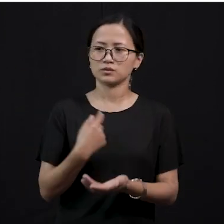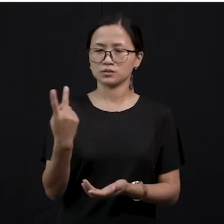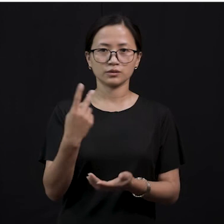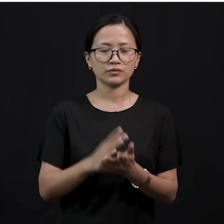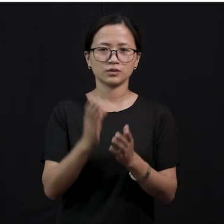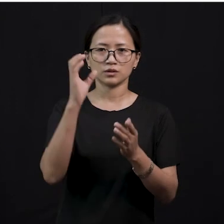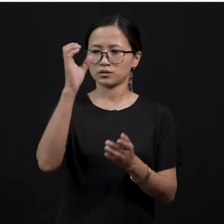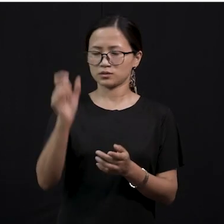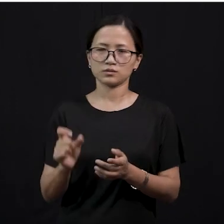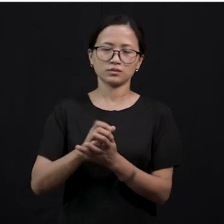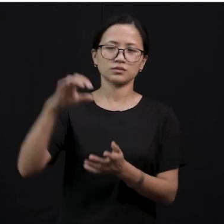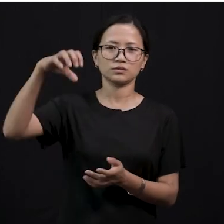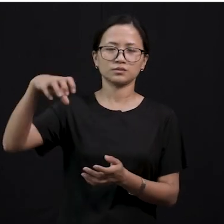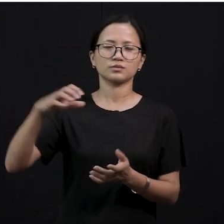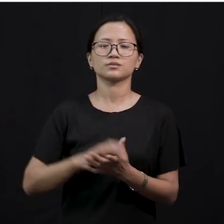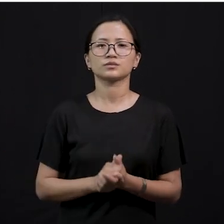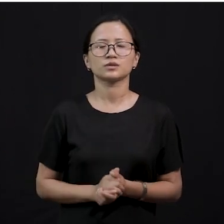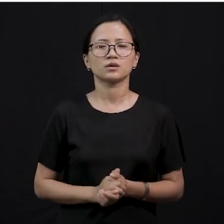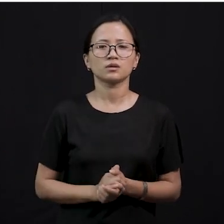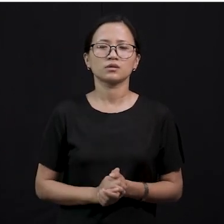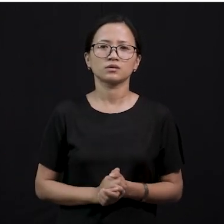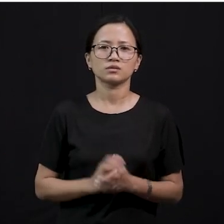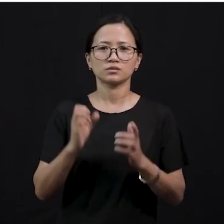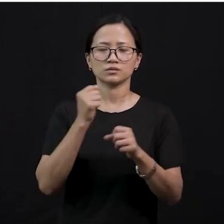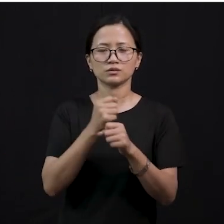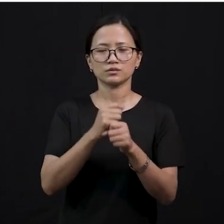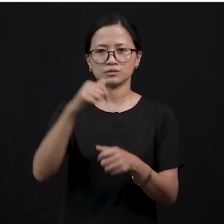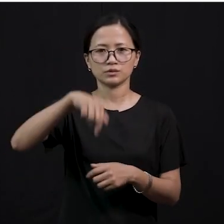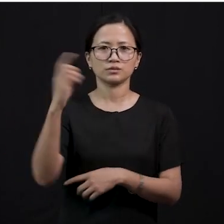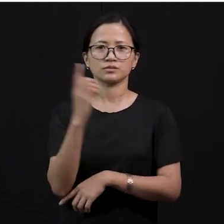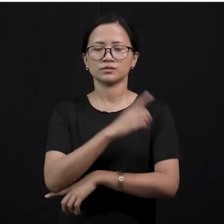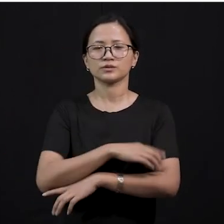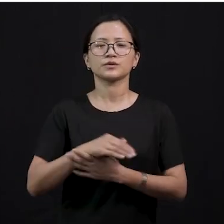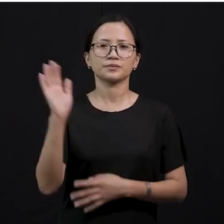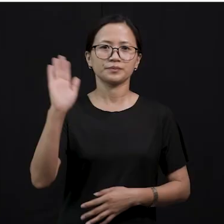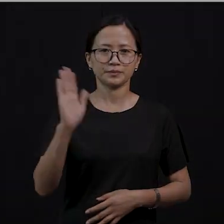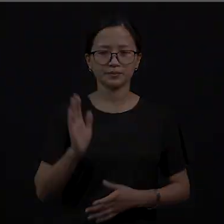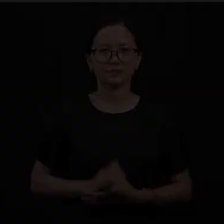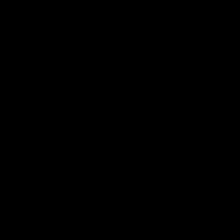citizen, me as a citizen, and also the governments of today. So bye-bye.